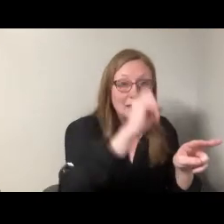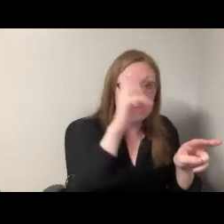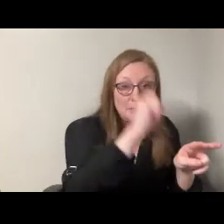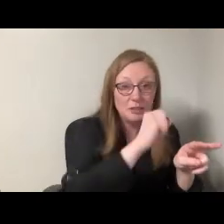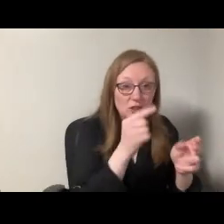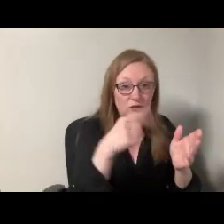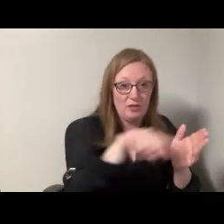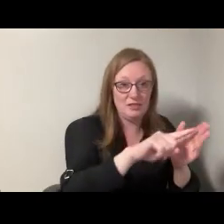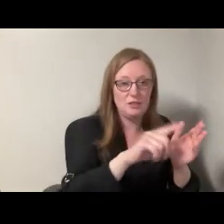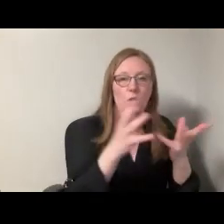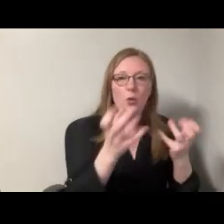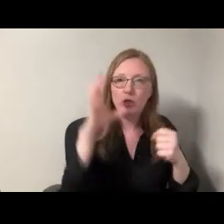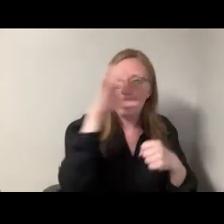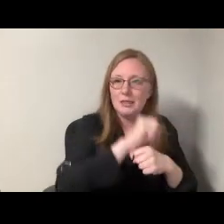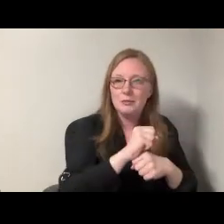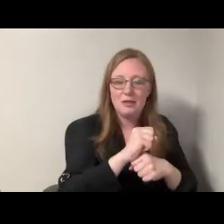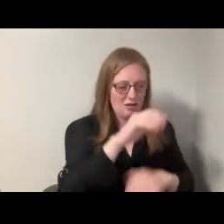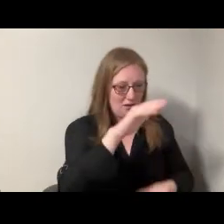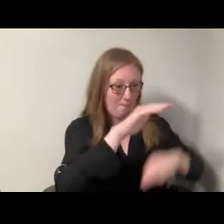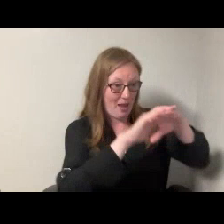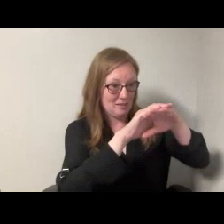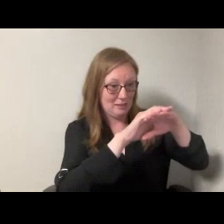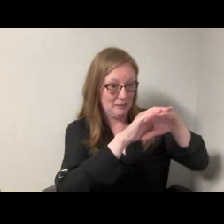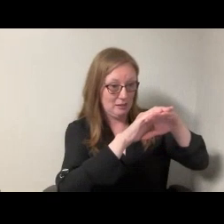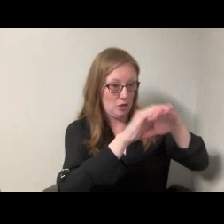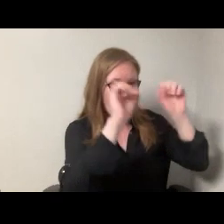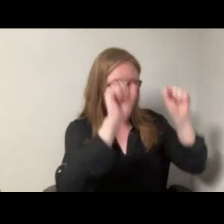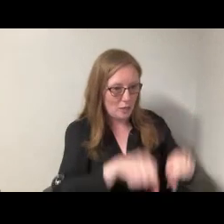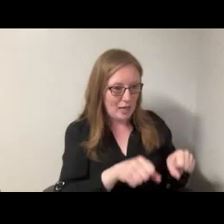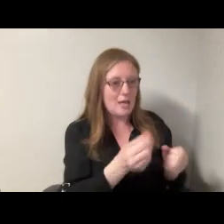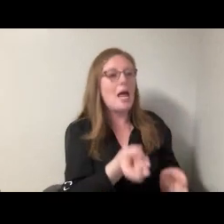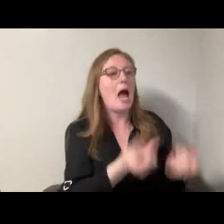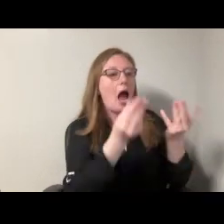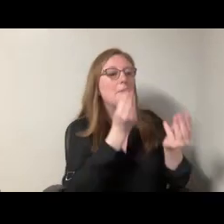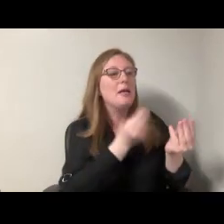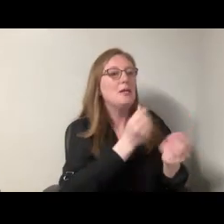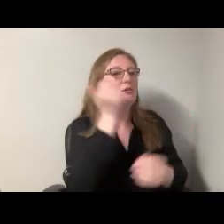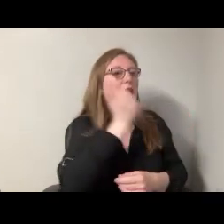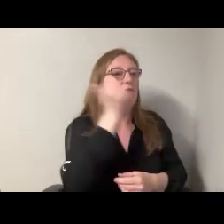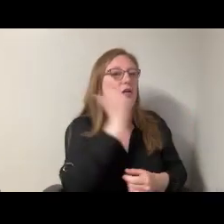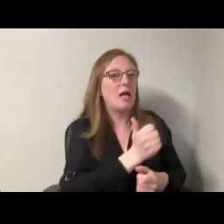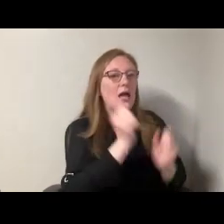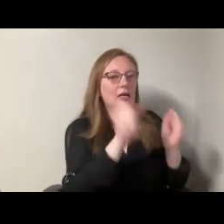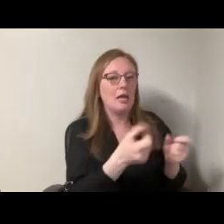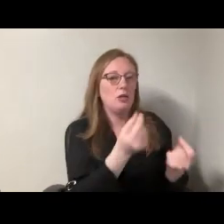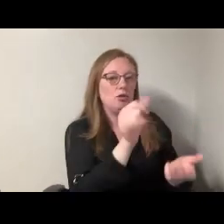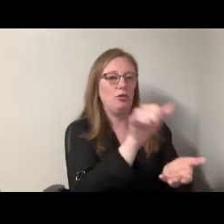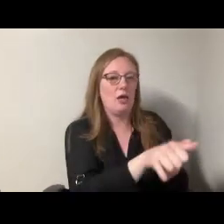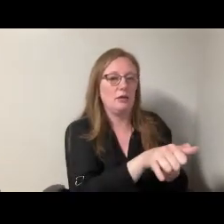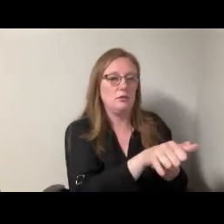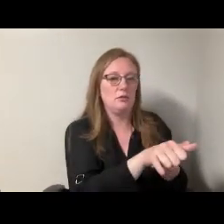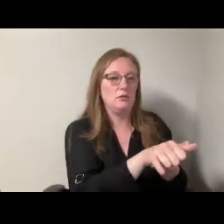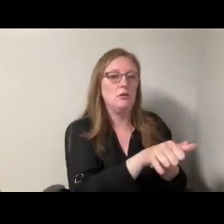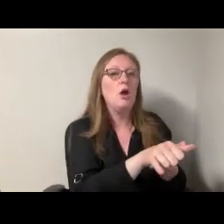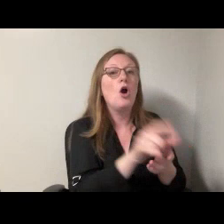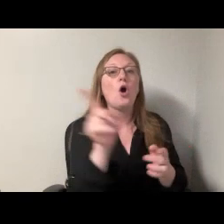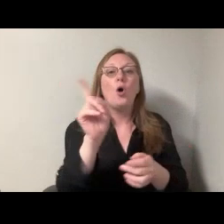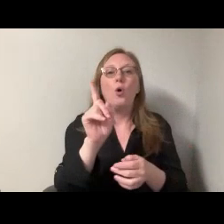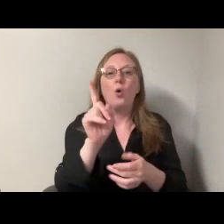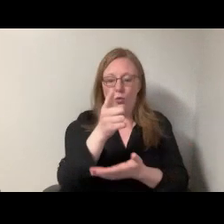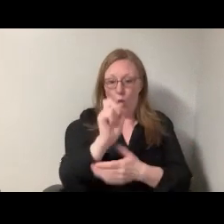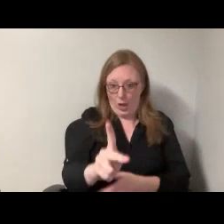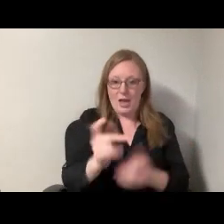us, we want to estimate what is this capacity? How many meals per day? How many? What shelter population or location?